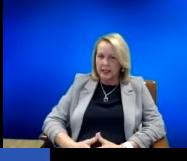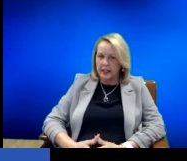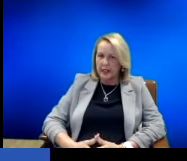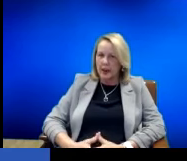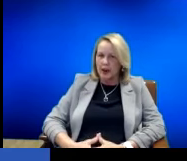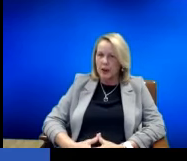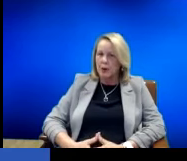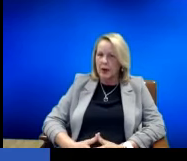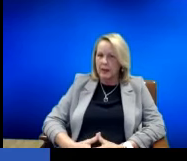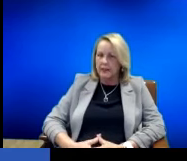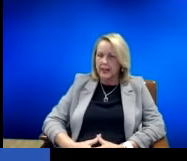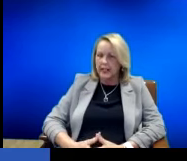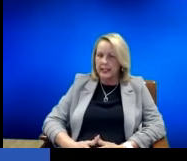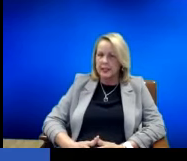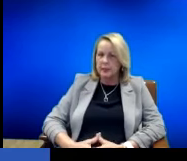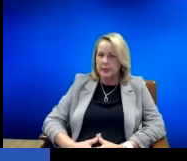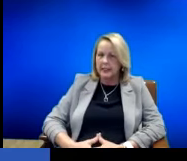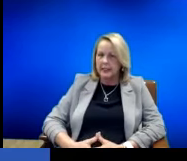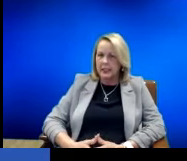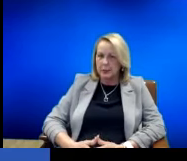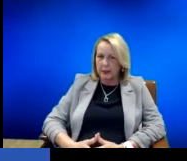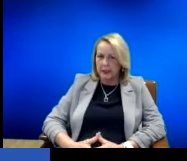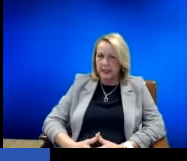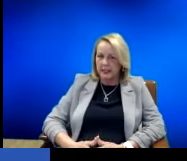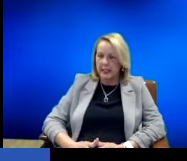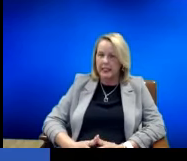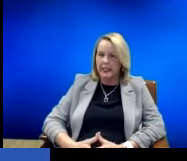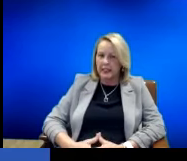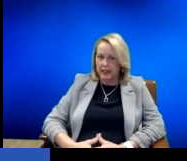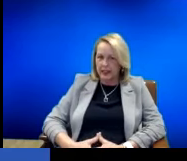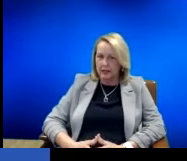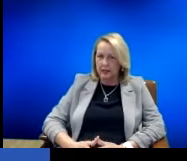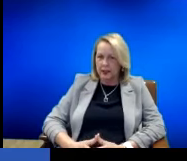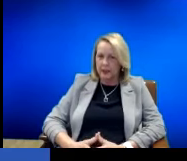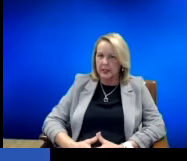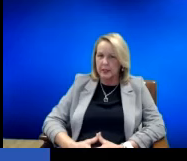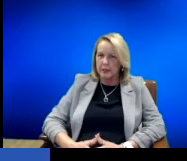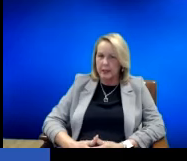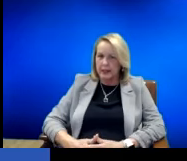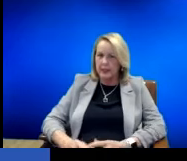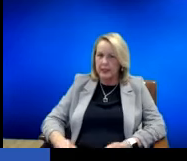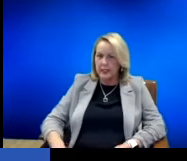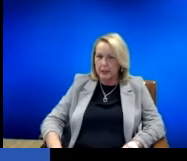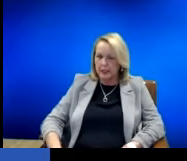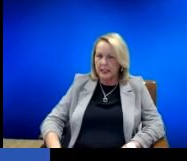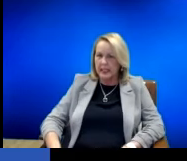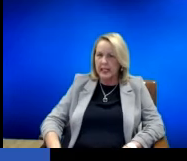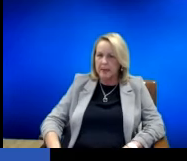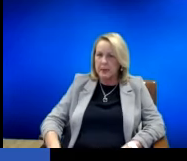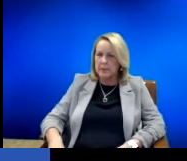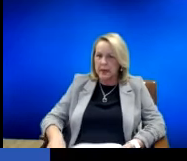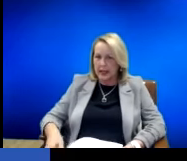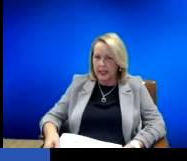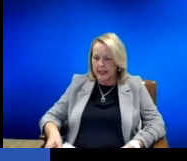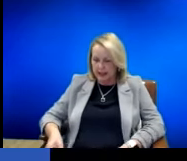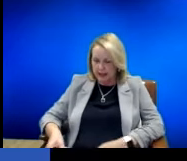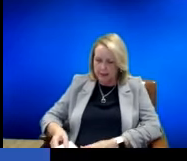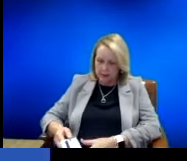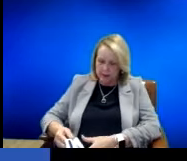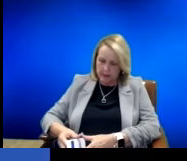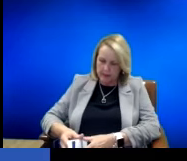occur until all qualified disability expenses, including funeral and burial expenses, have been